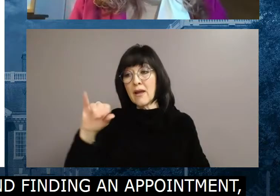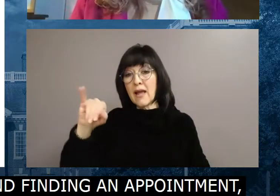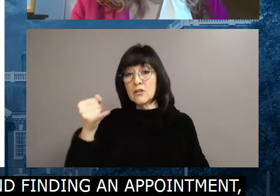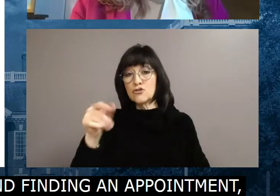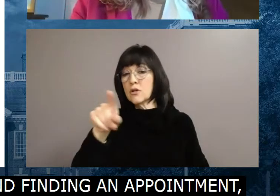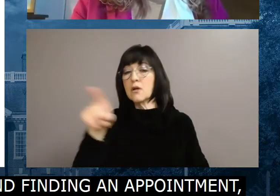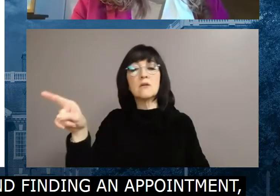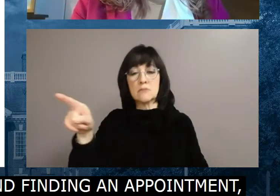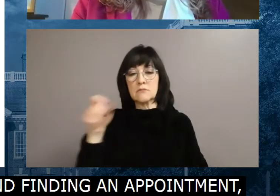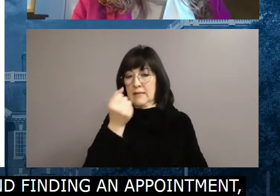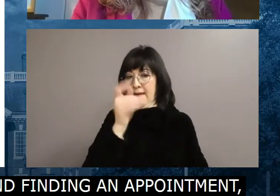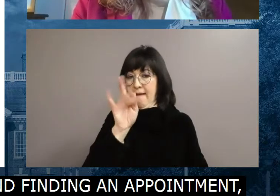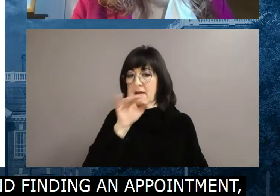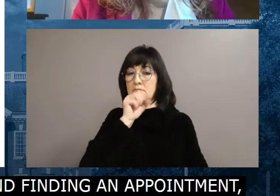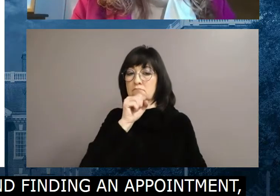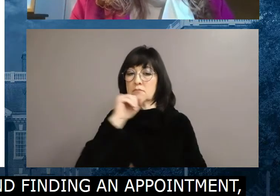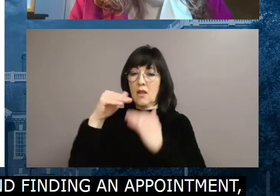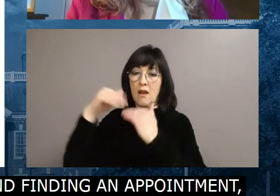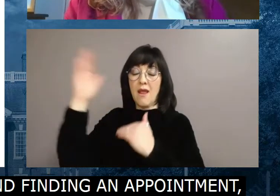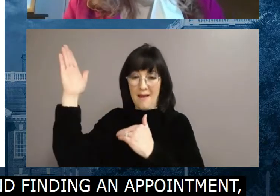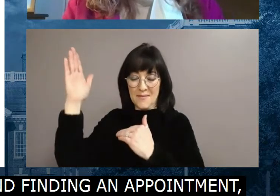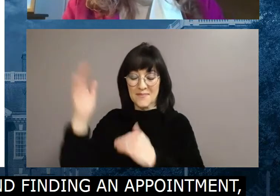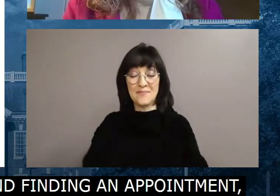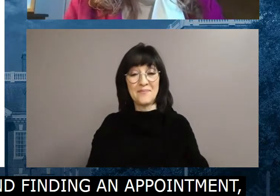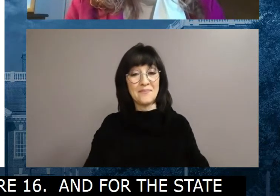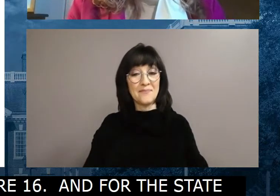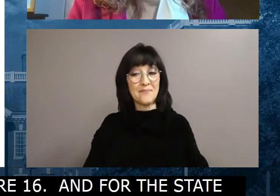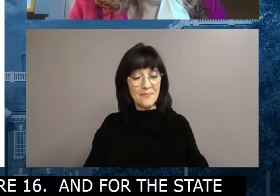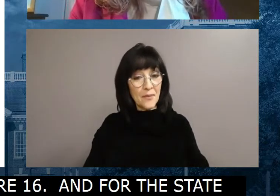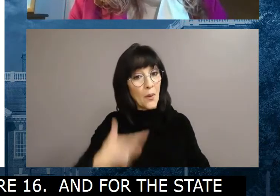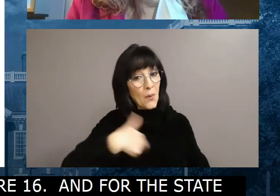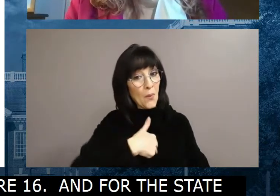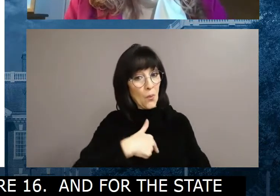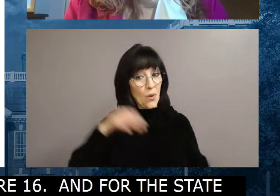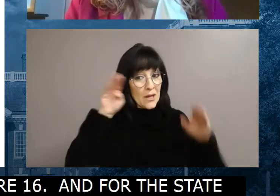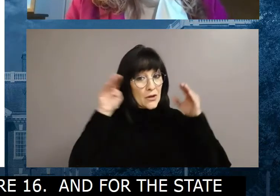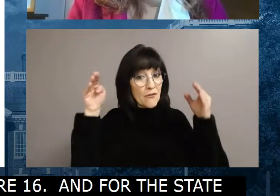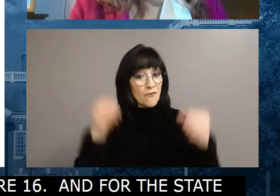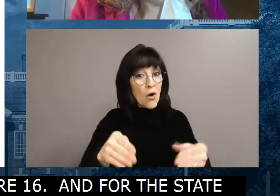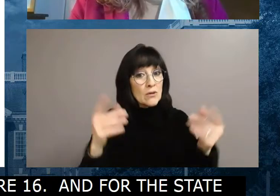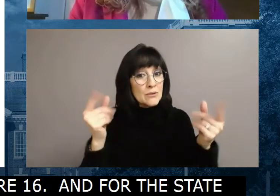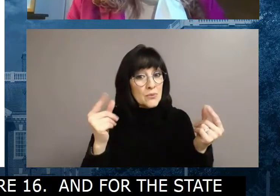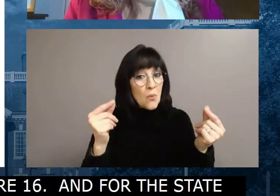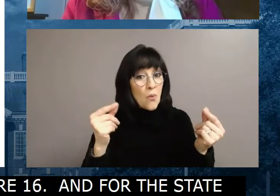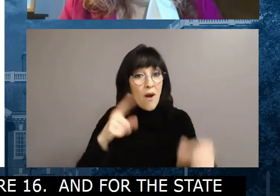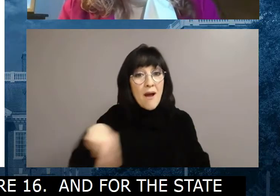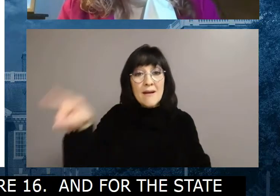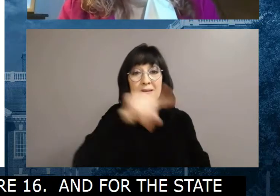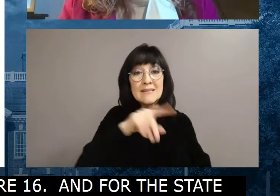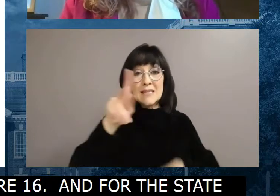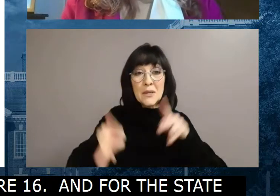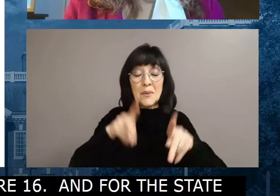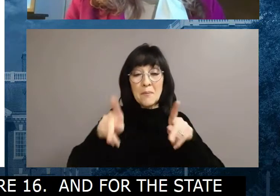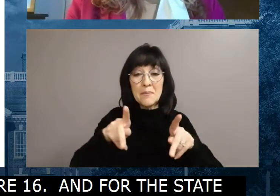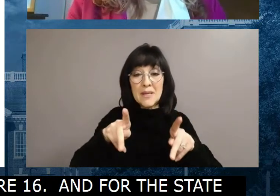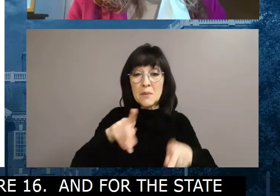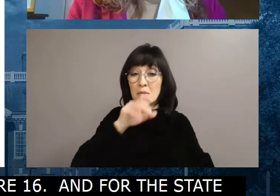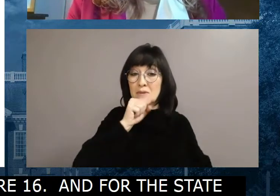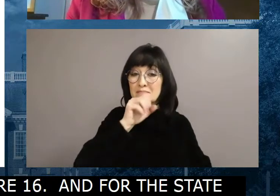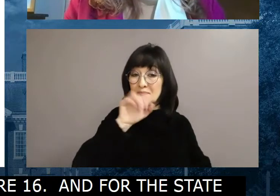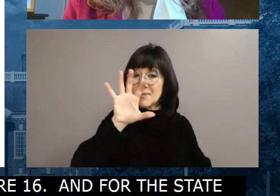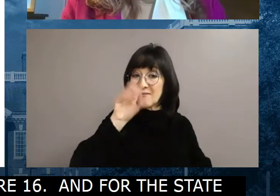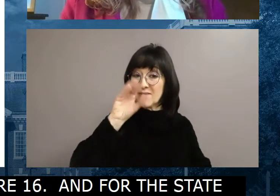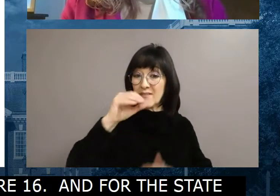focused on the 50 plus. Last week, we opened our wait list, got about 25,000 people on our